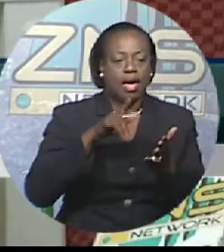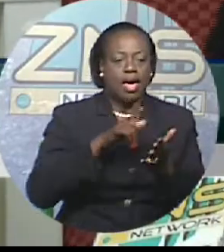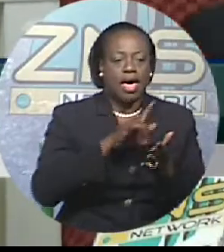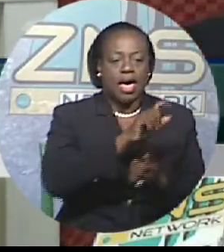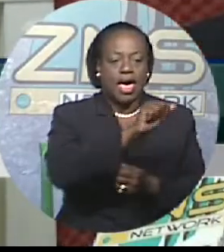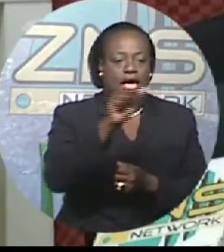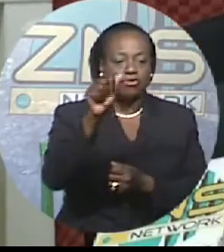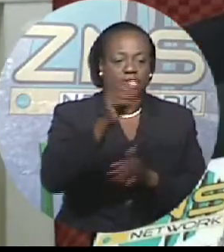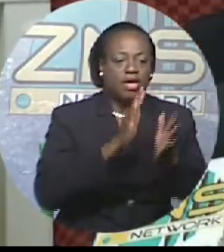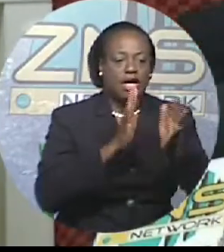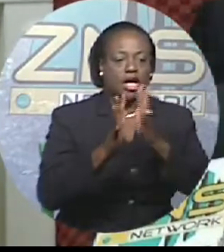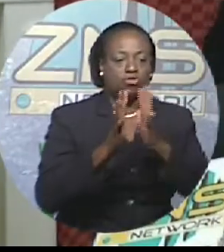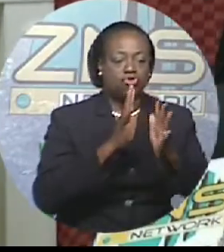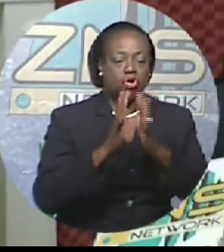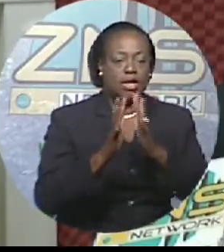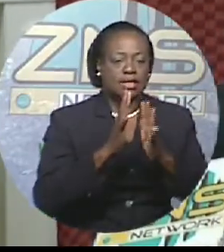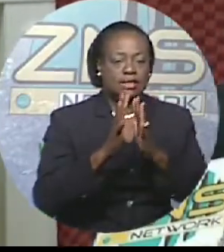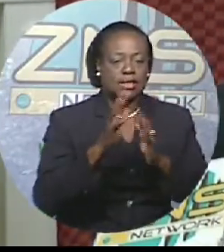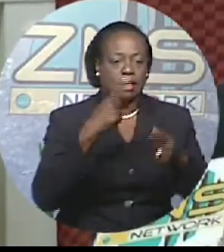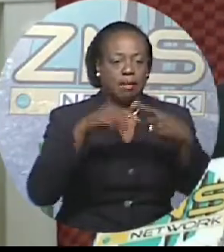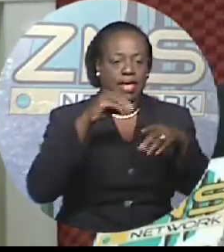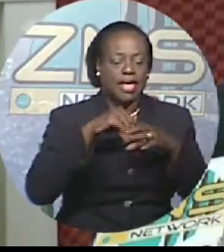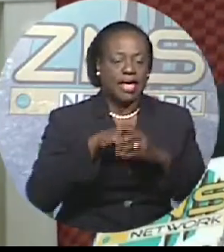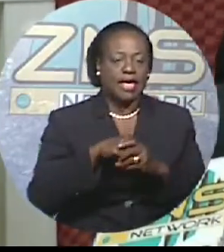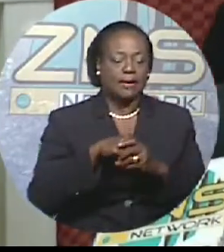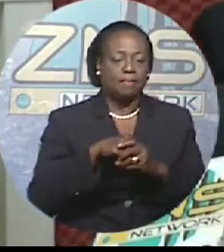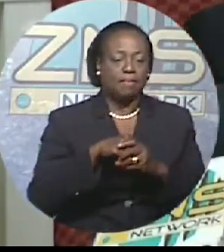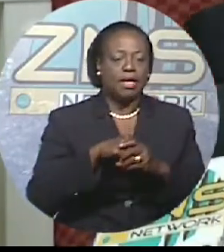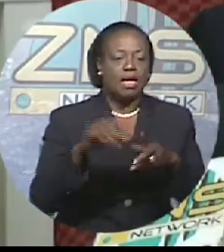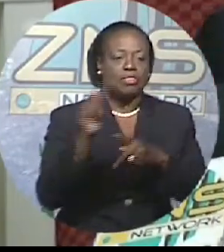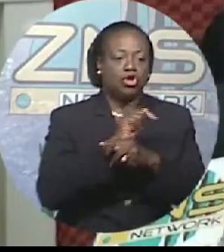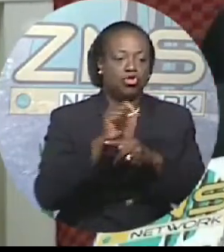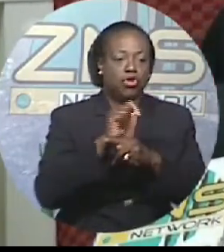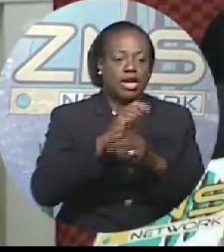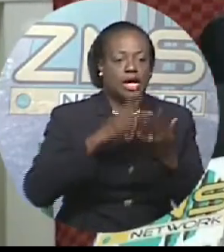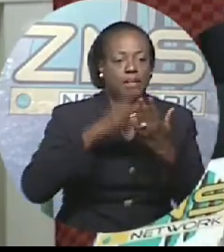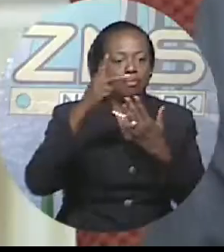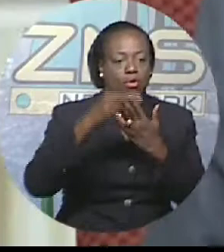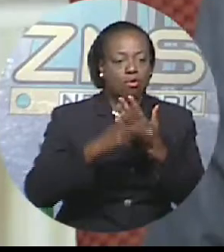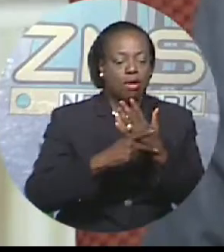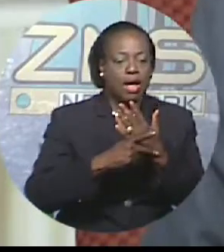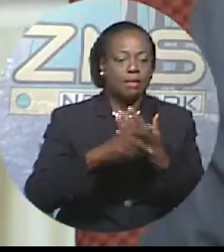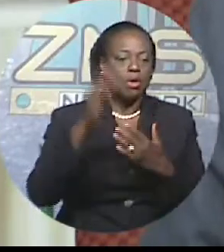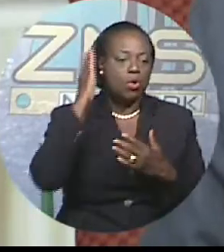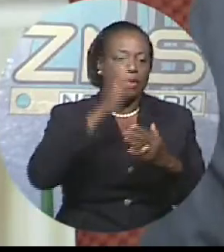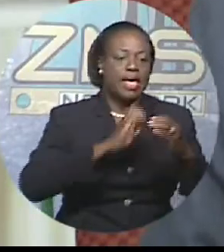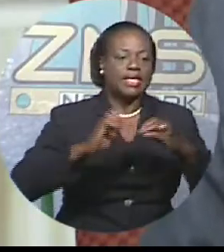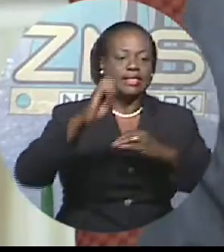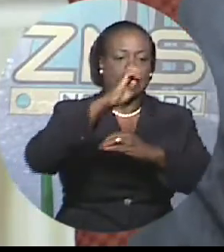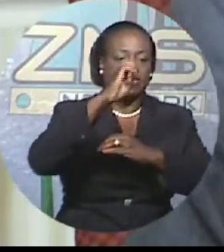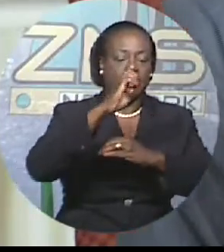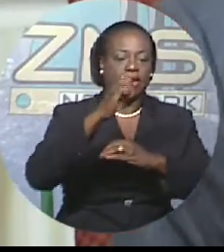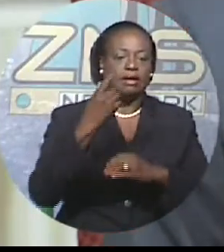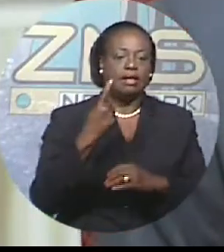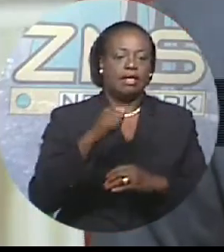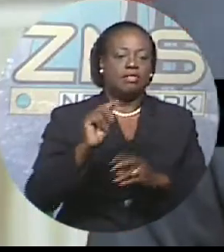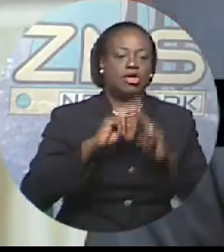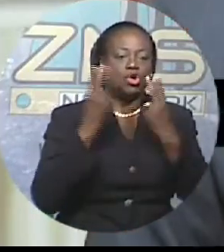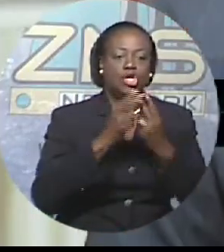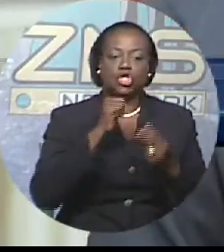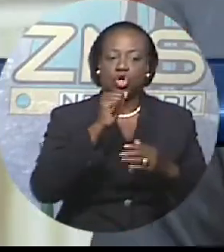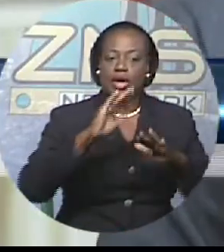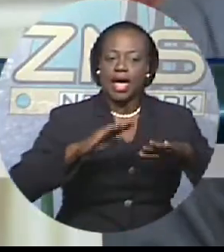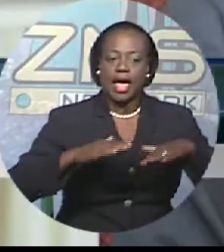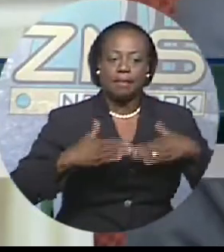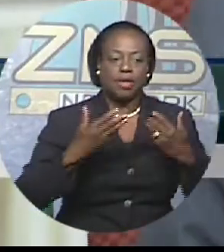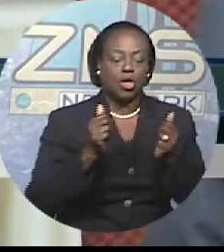being accelerated, because that was stalled for many years and it affected the careers of individuals. I'm sure that the union isn't completely happy with everything they